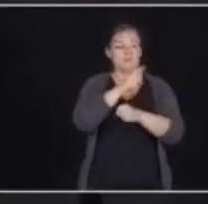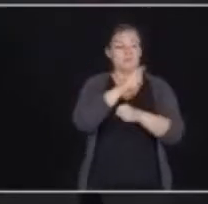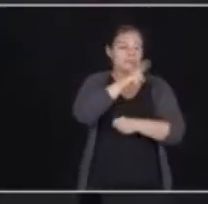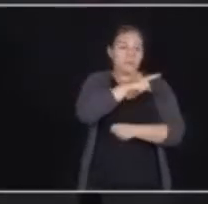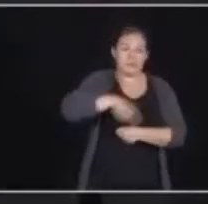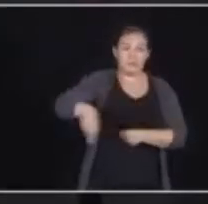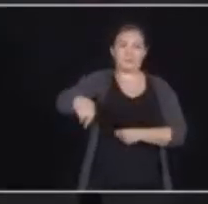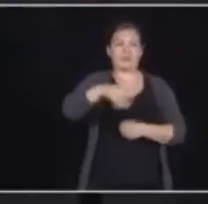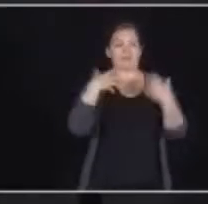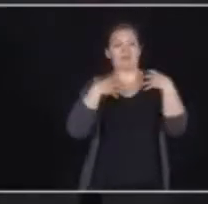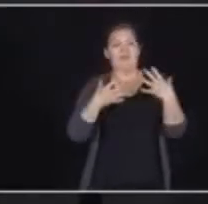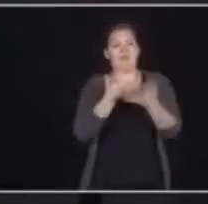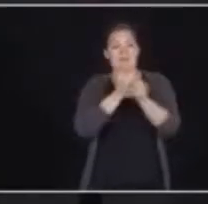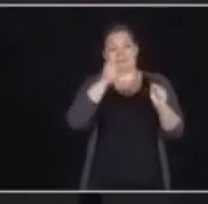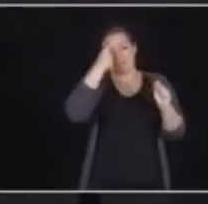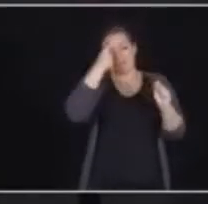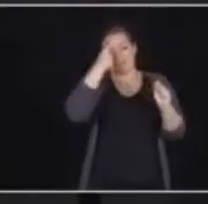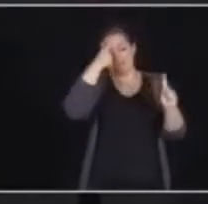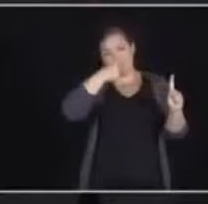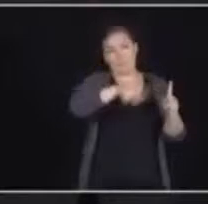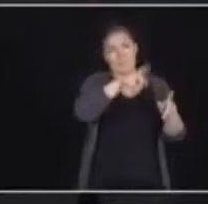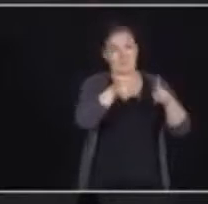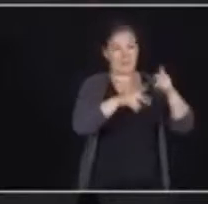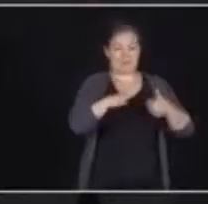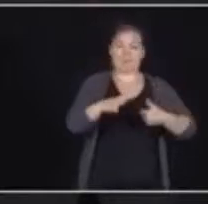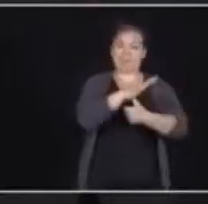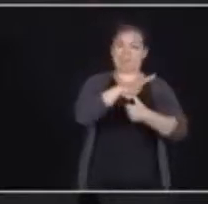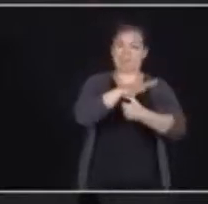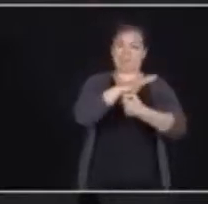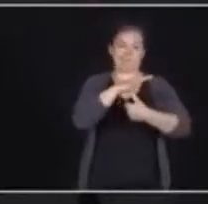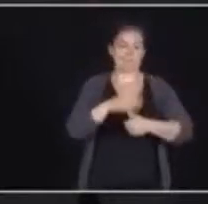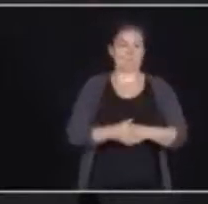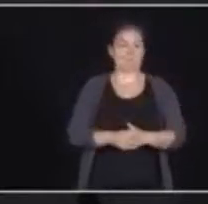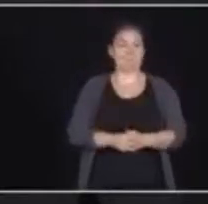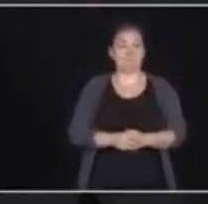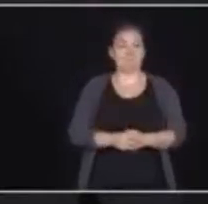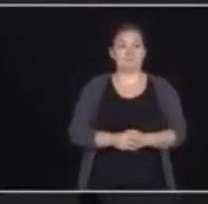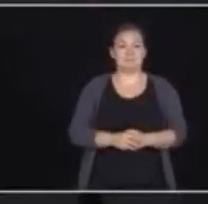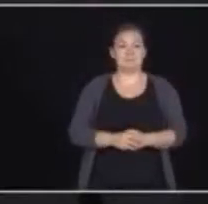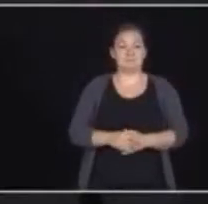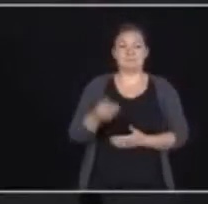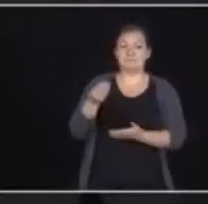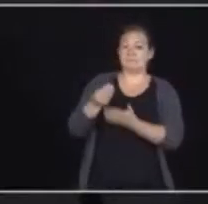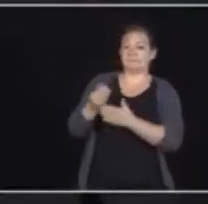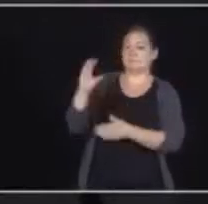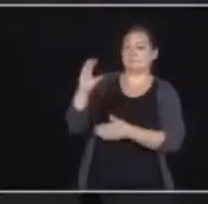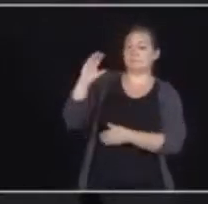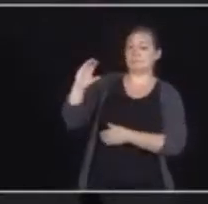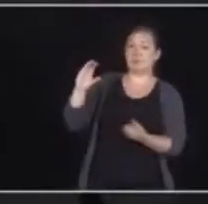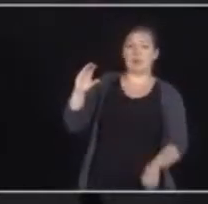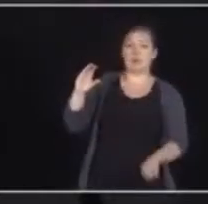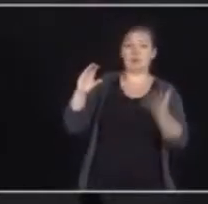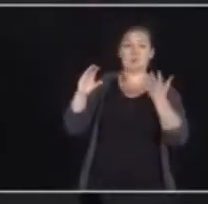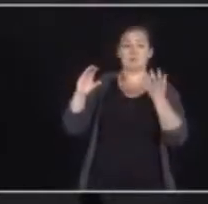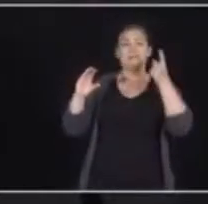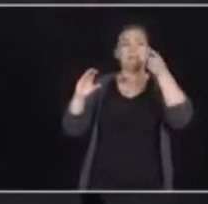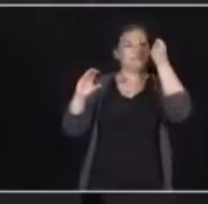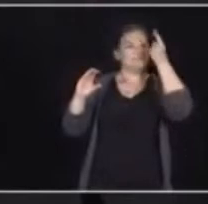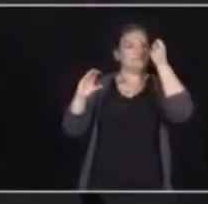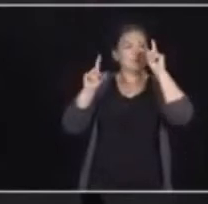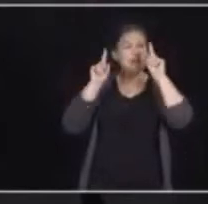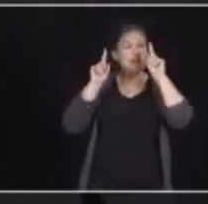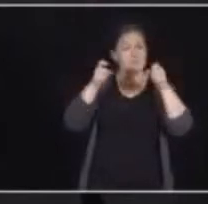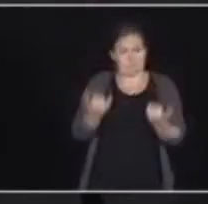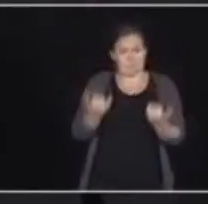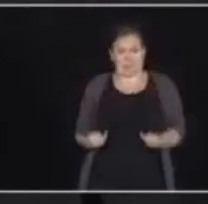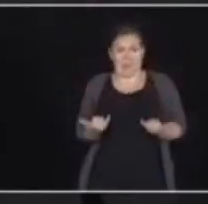safety and well-being of residents is at the center. In terms of an exact number for the fund, we have to understand the current regulations,